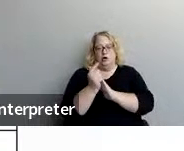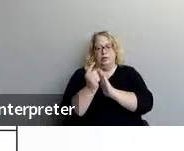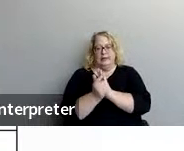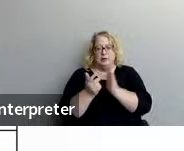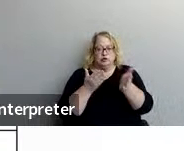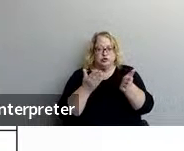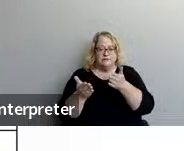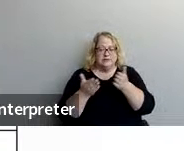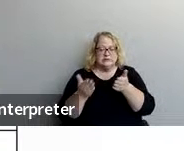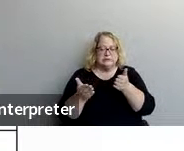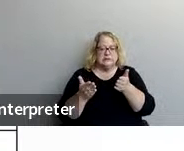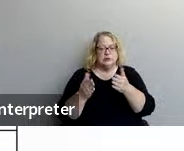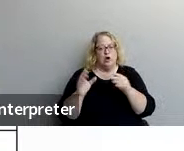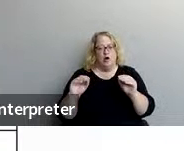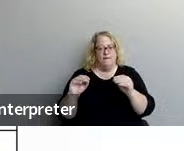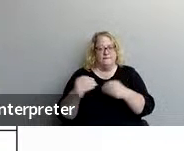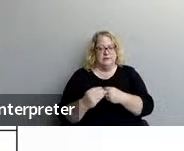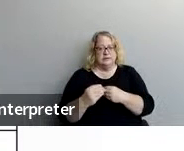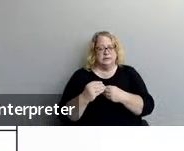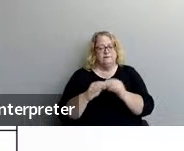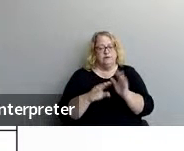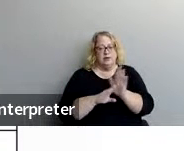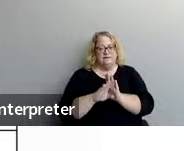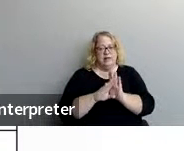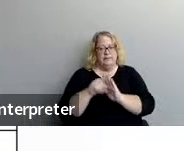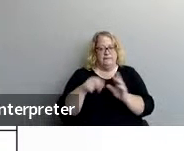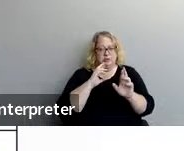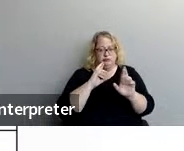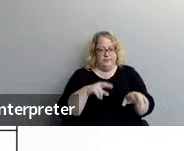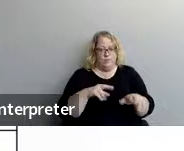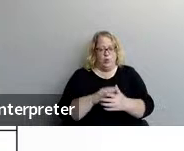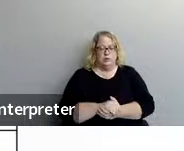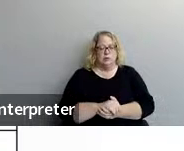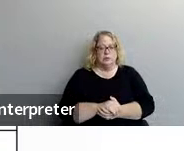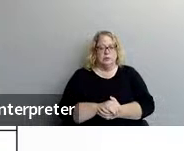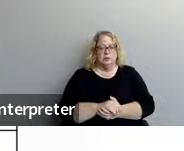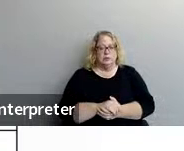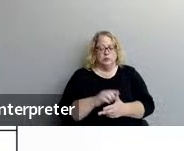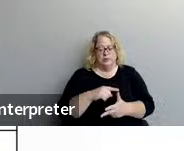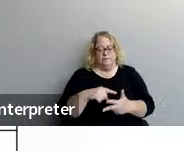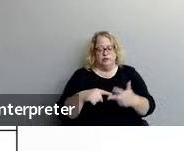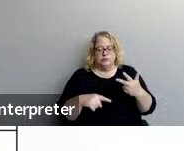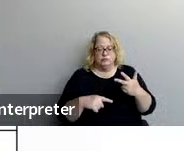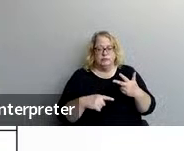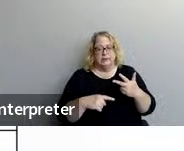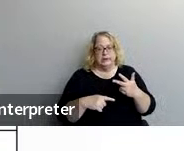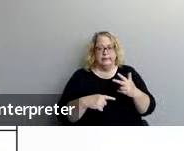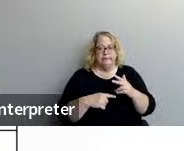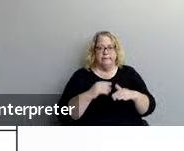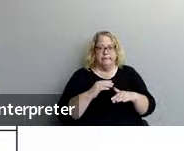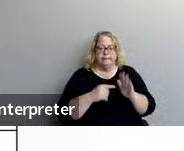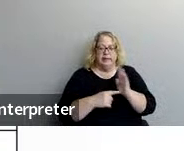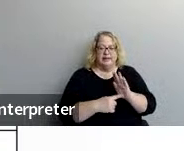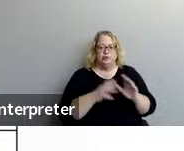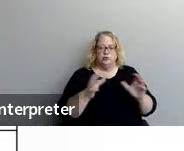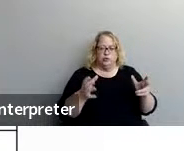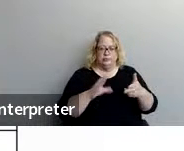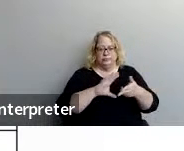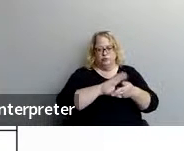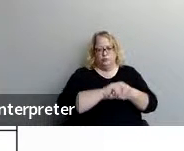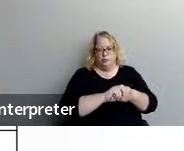legal services and compliance office on the development of this report. So the first three indicators you could conceptually group